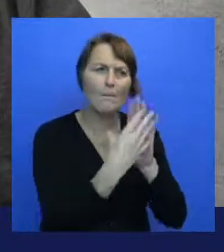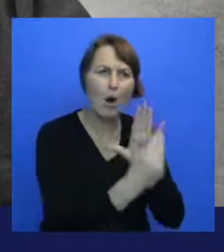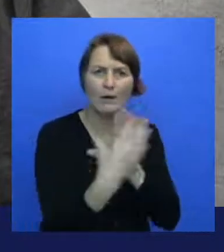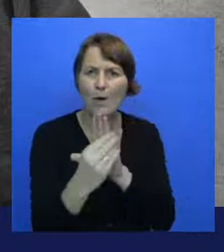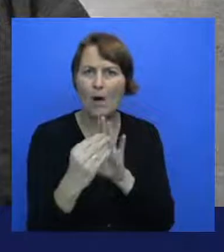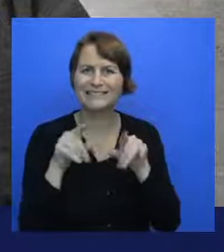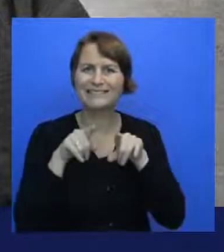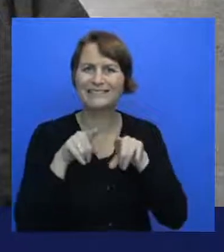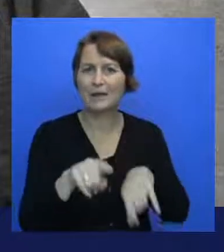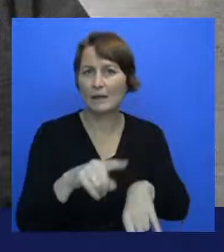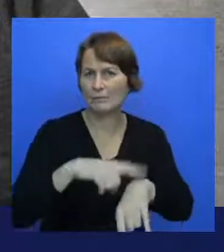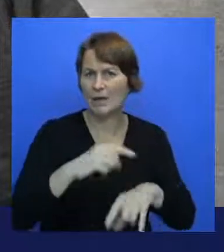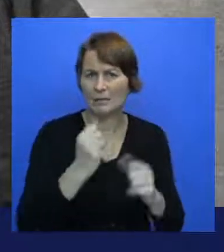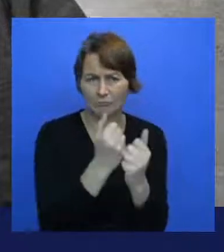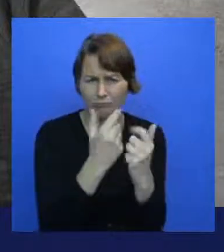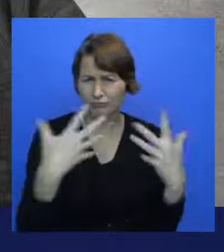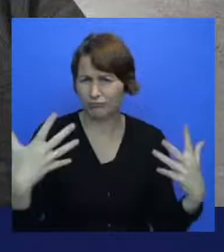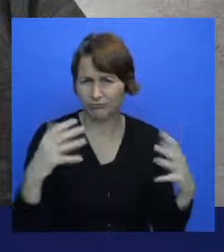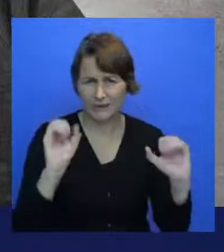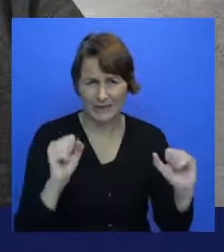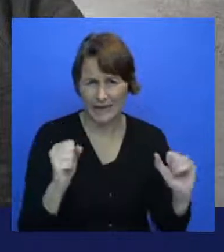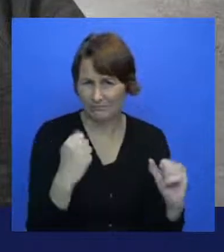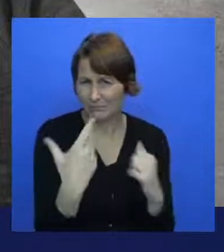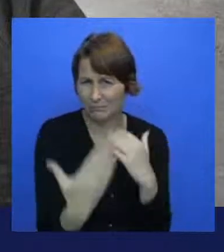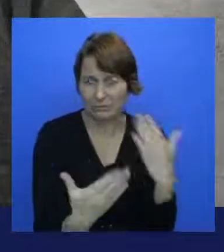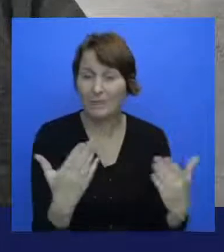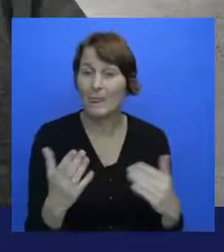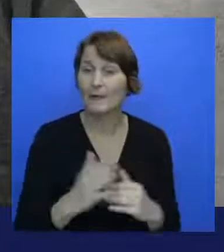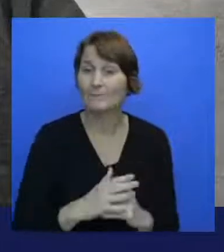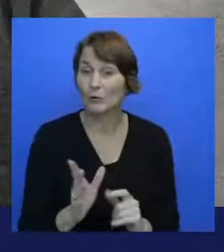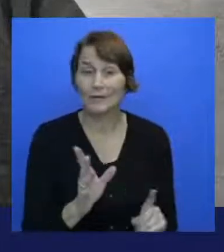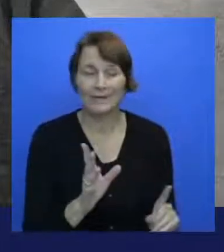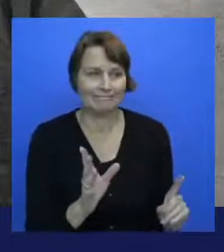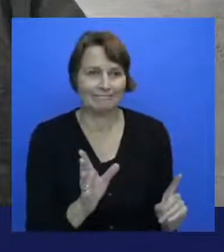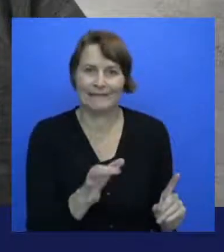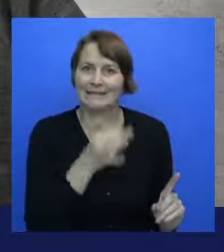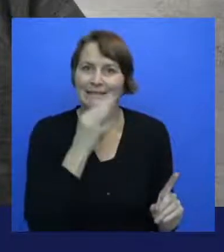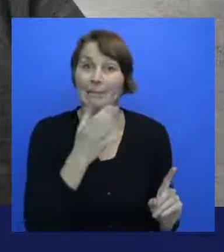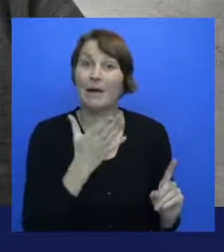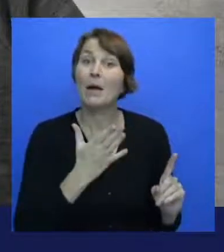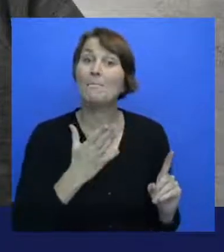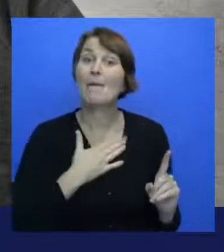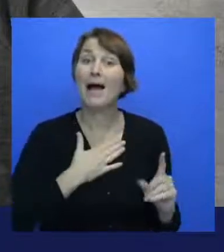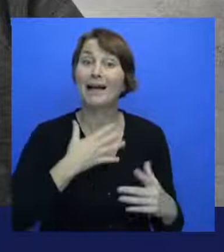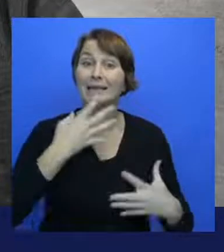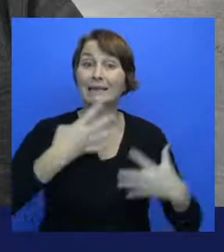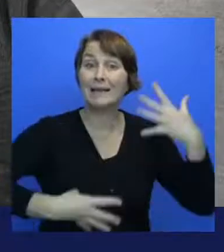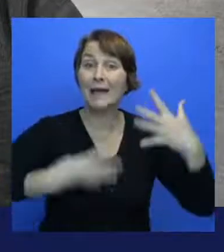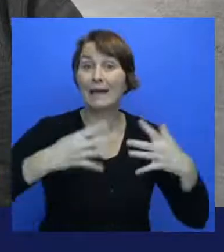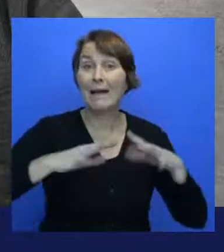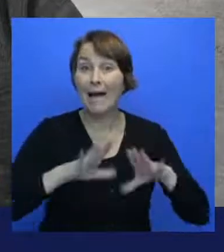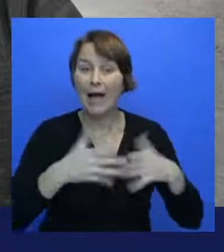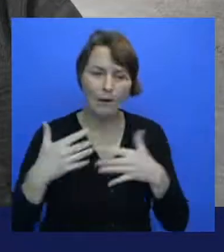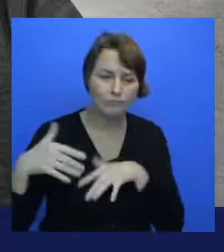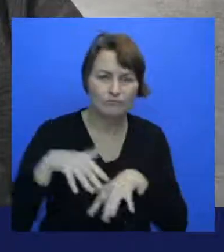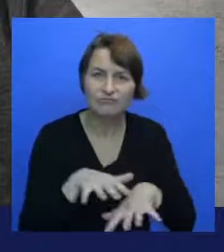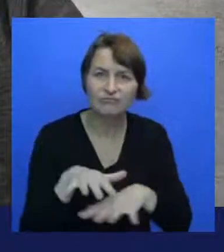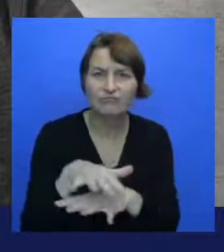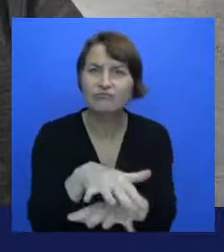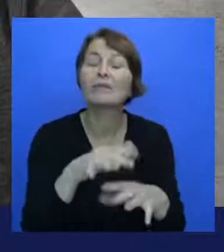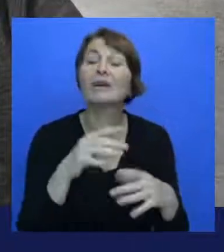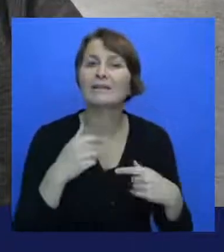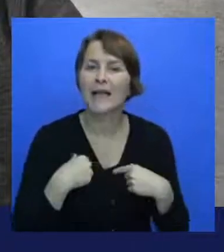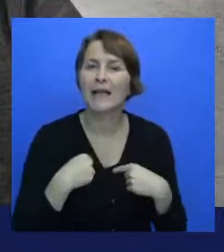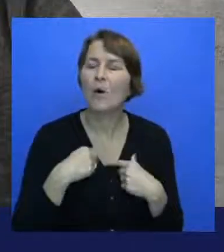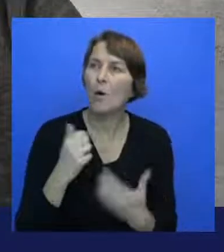can really be lit up just by this simple expression of, hey, here's how my data flows and how I go and create my model. So a lot of really great